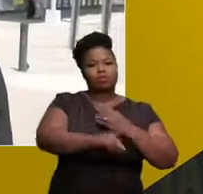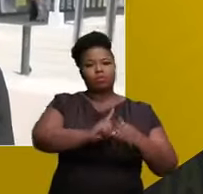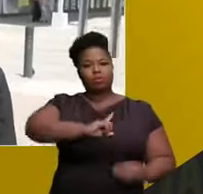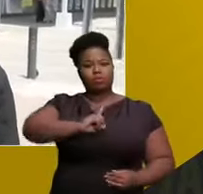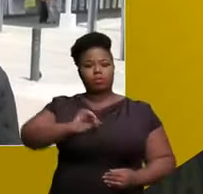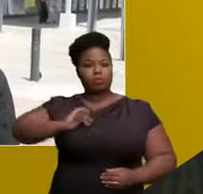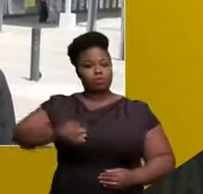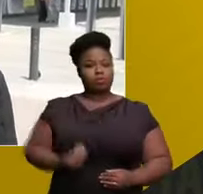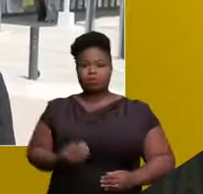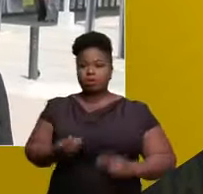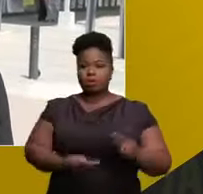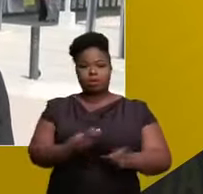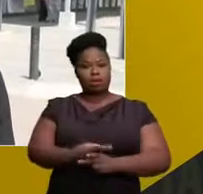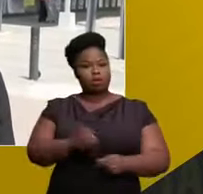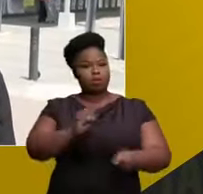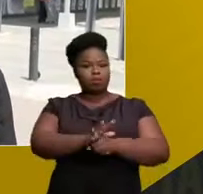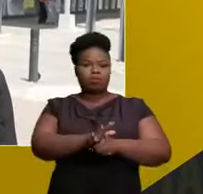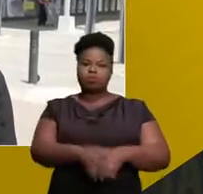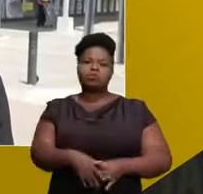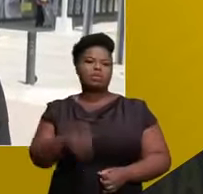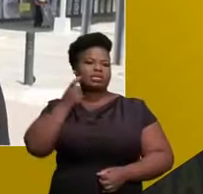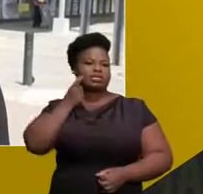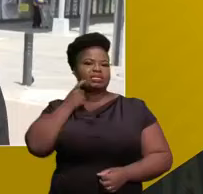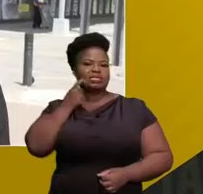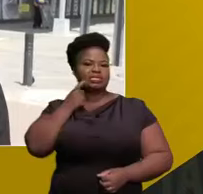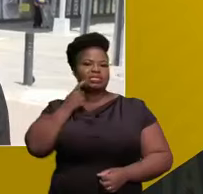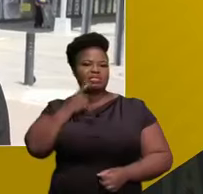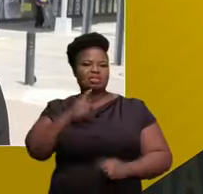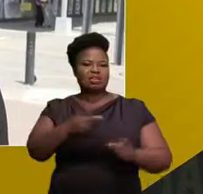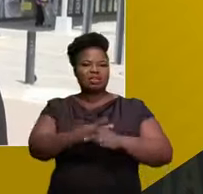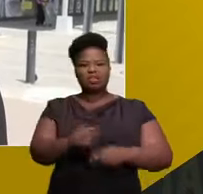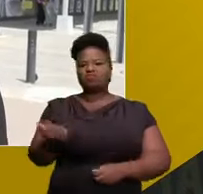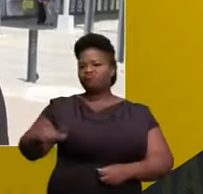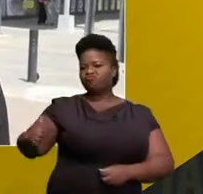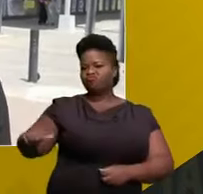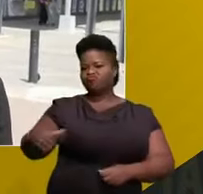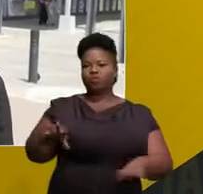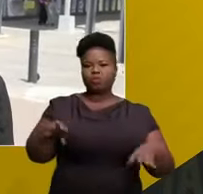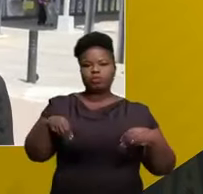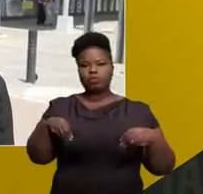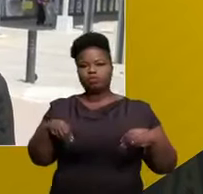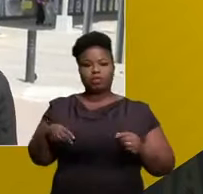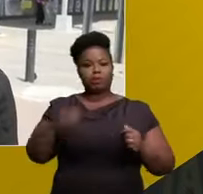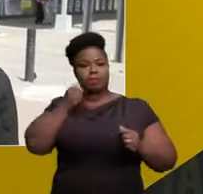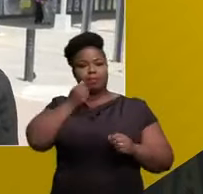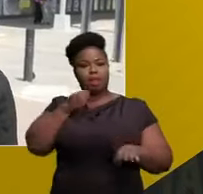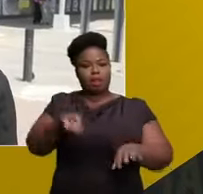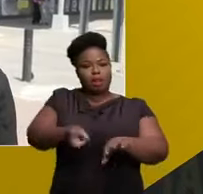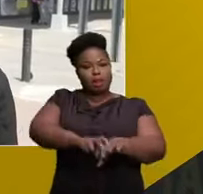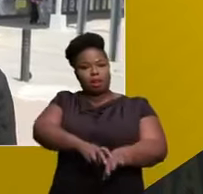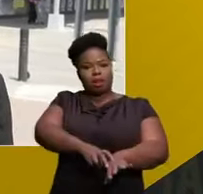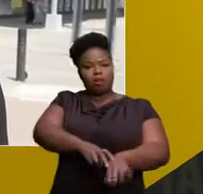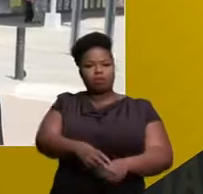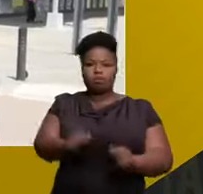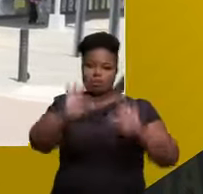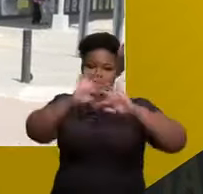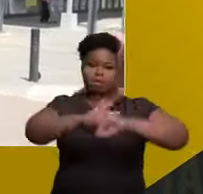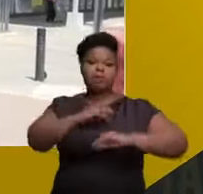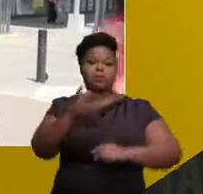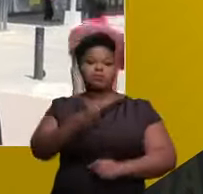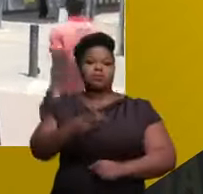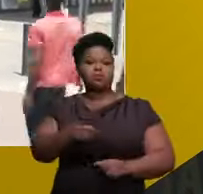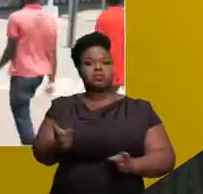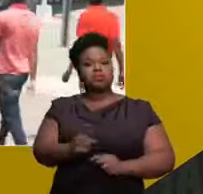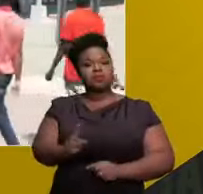Fazani, like Sinsi, Asep Sagalula, Amalip, Sigbandis Nabaz, Kakulaz, Abandu is Lisa, and in Asep Sug.